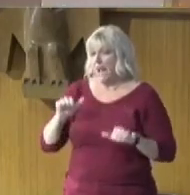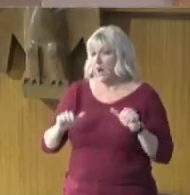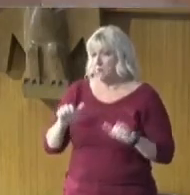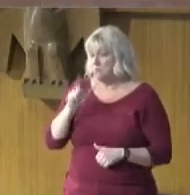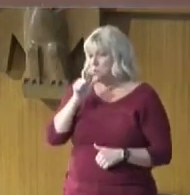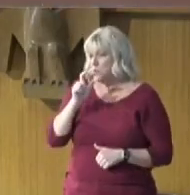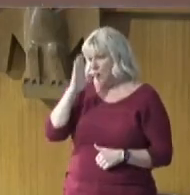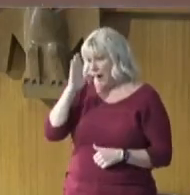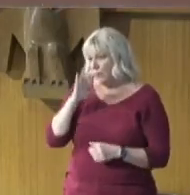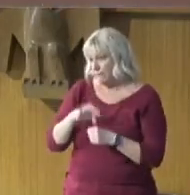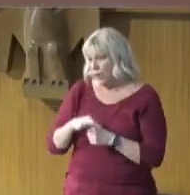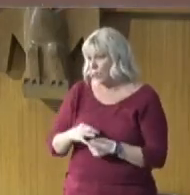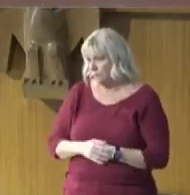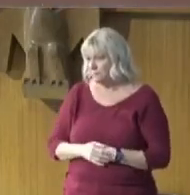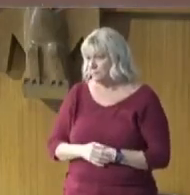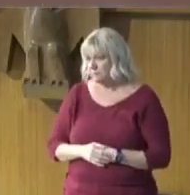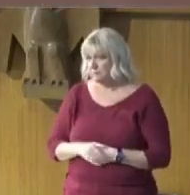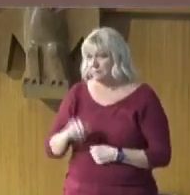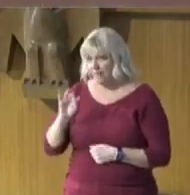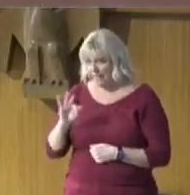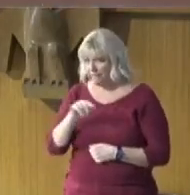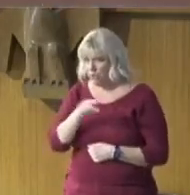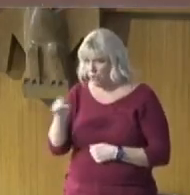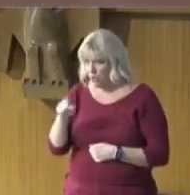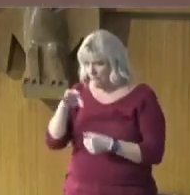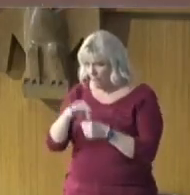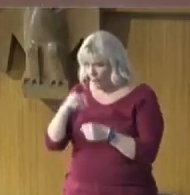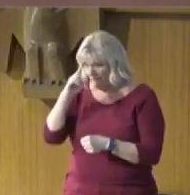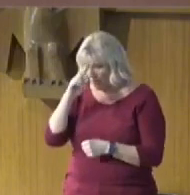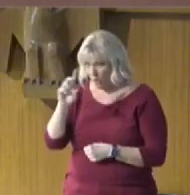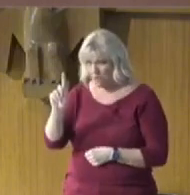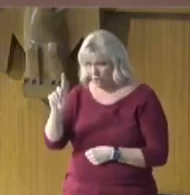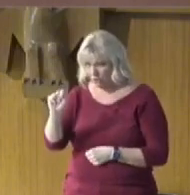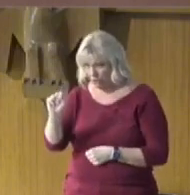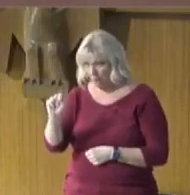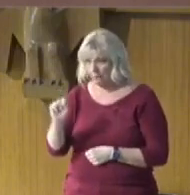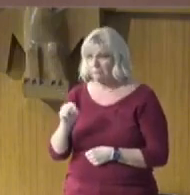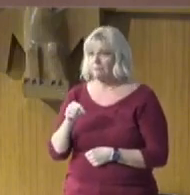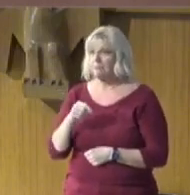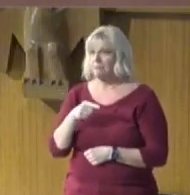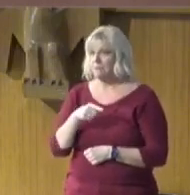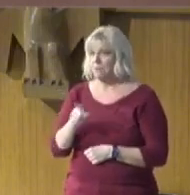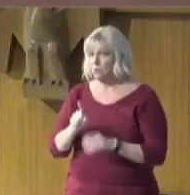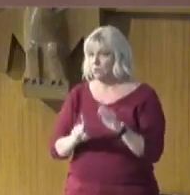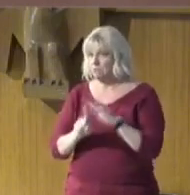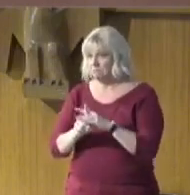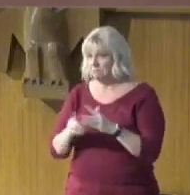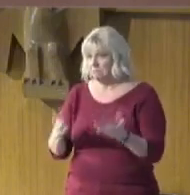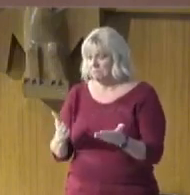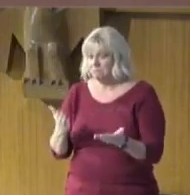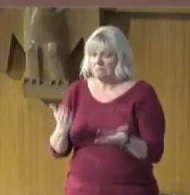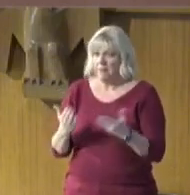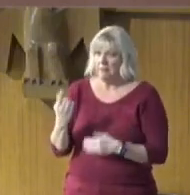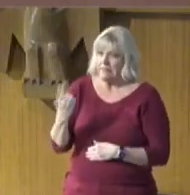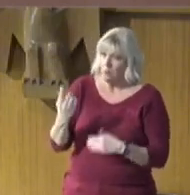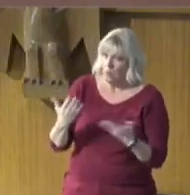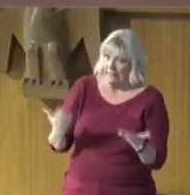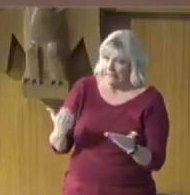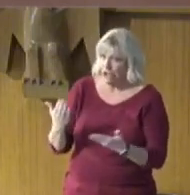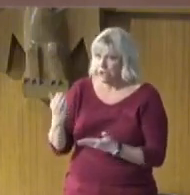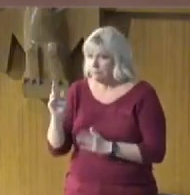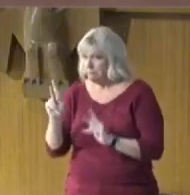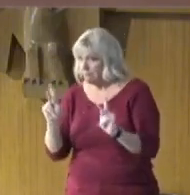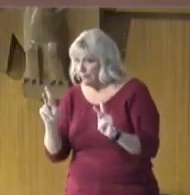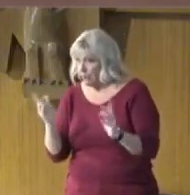her. Now, if you voted for Donald Trump and you are here, which I am sure there is someone here or people here who have voted for Donald